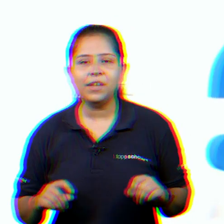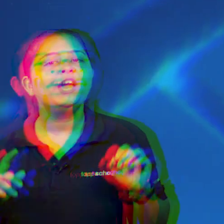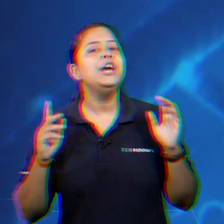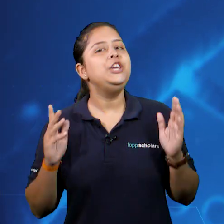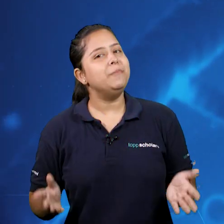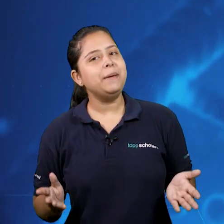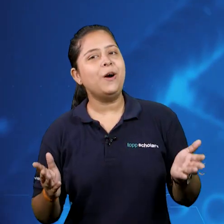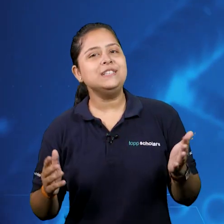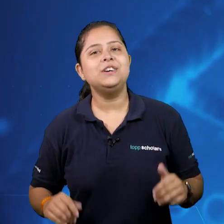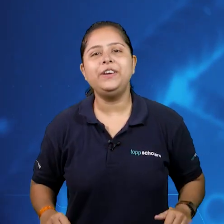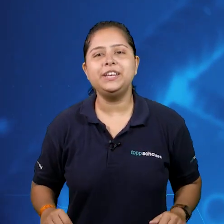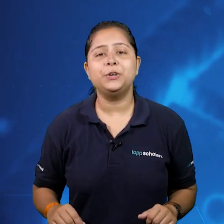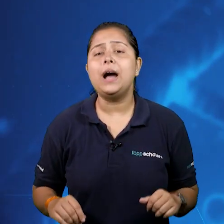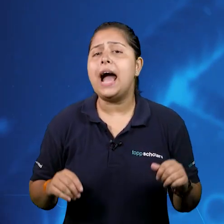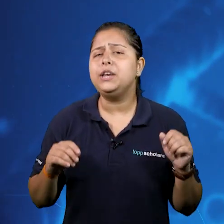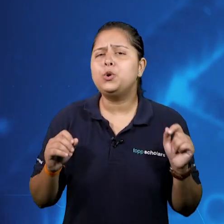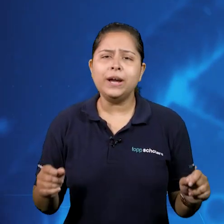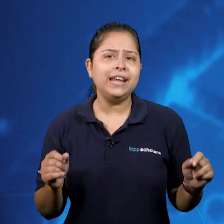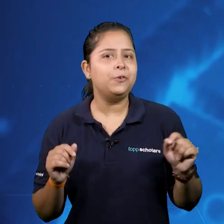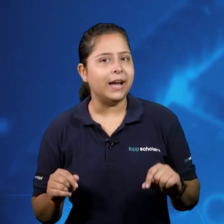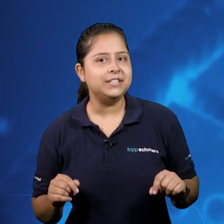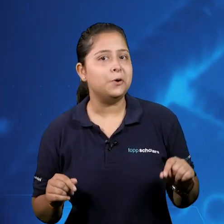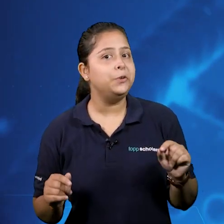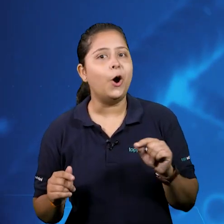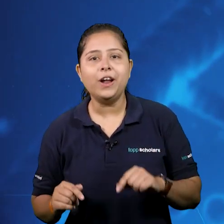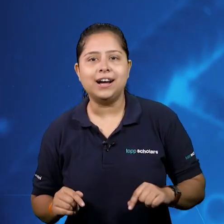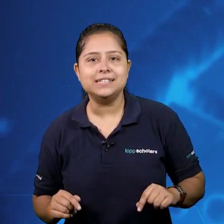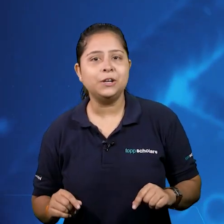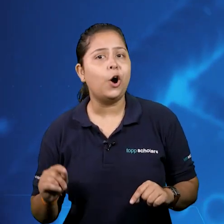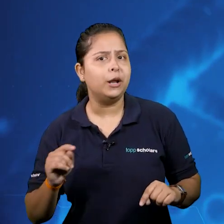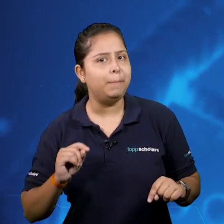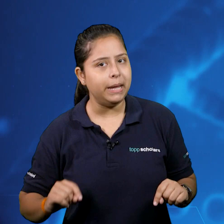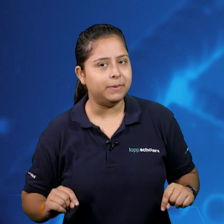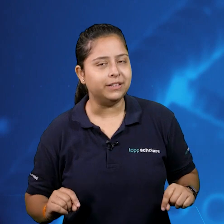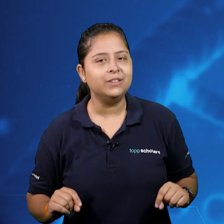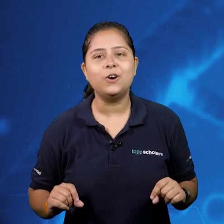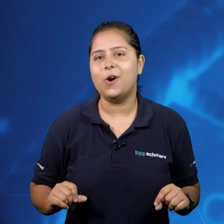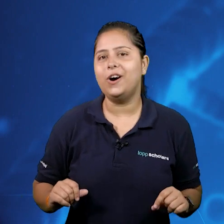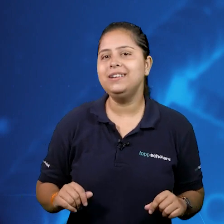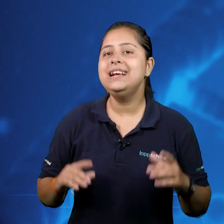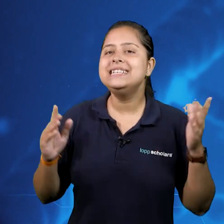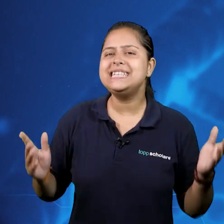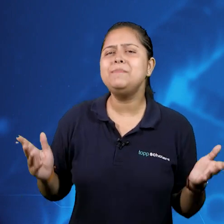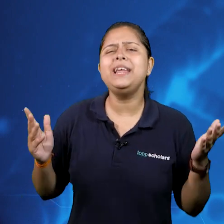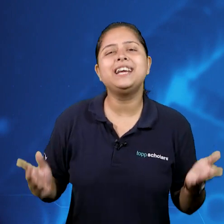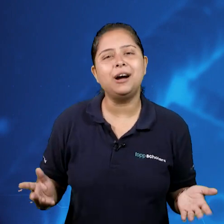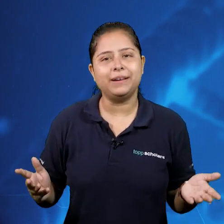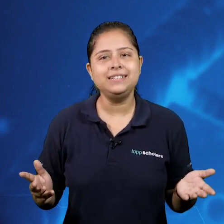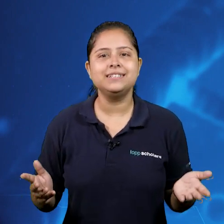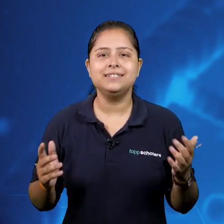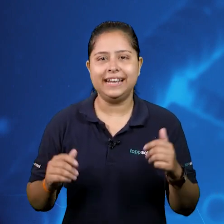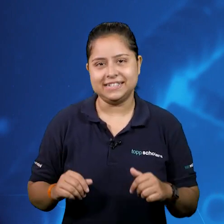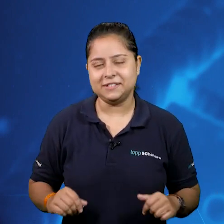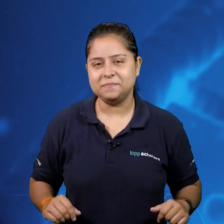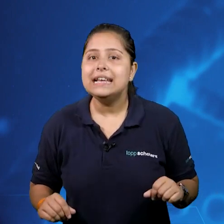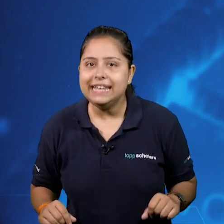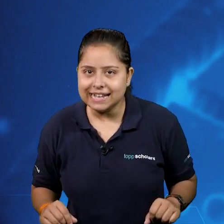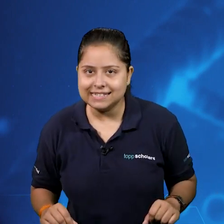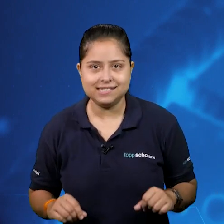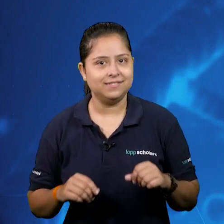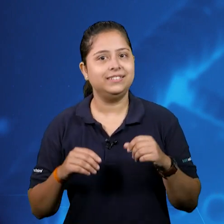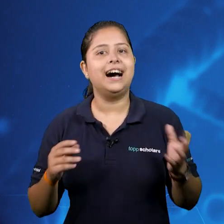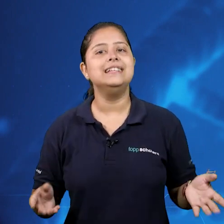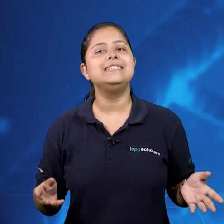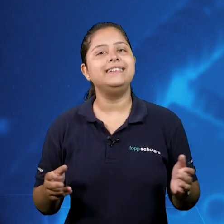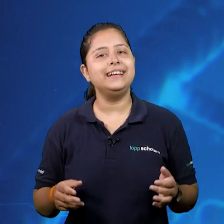sequence? You may pause the video and quickly write down your answer on a paper or simply comment it.